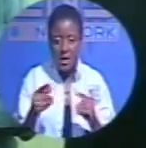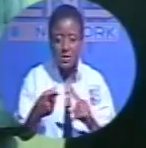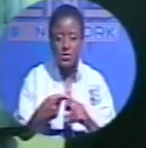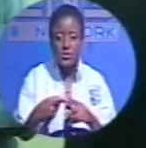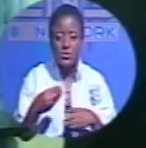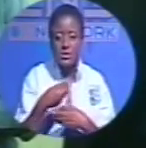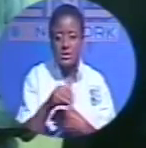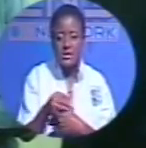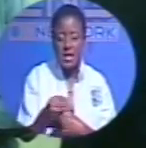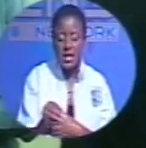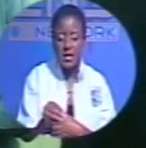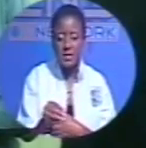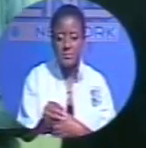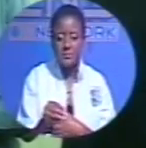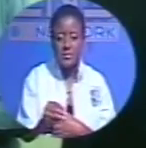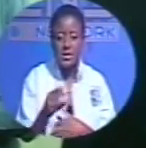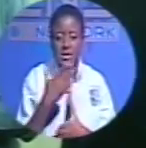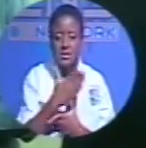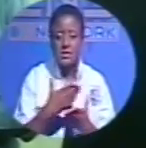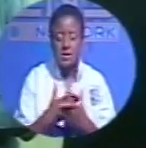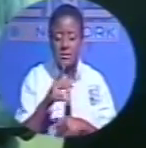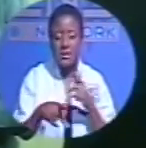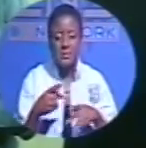the farmers can only get